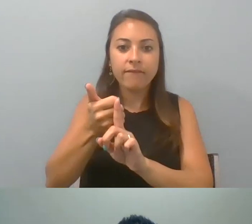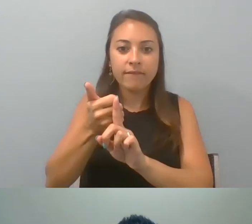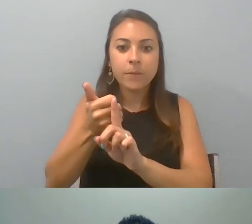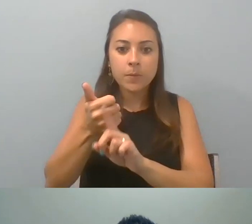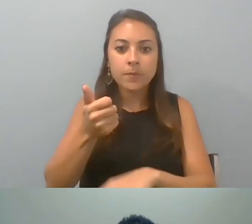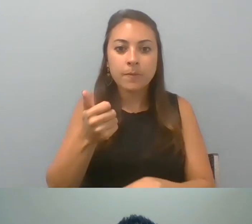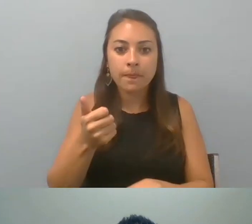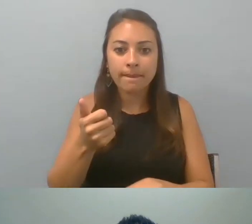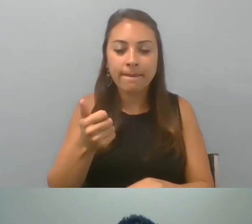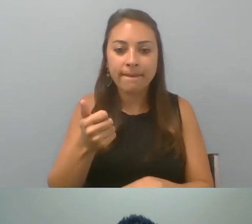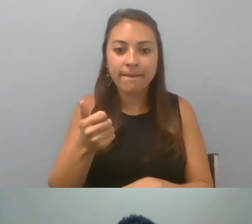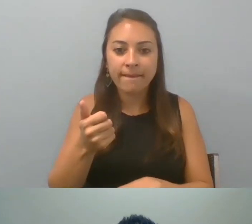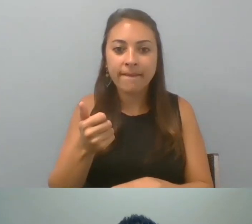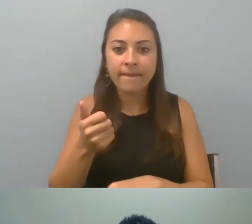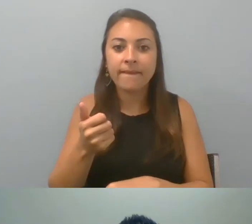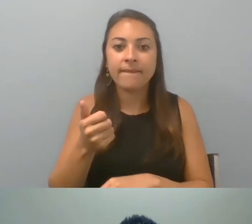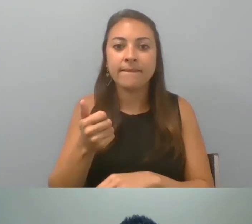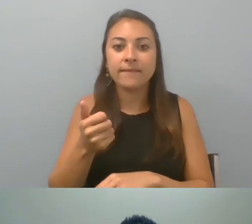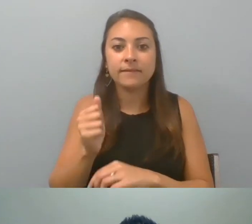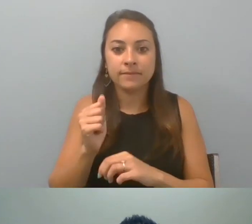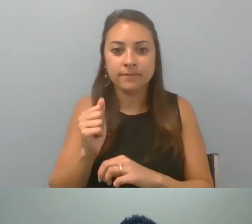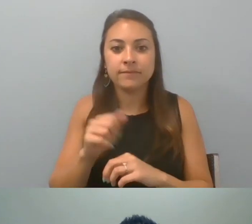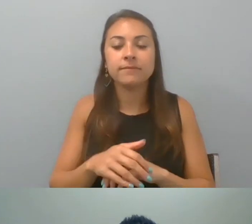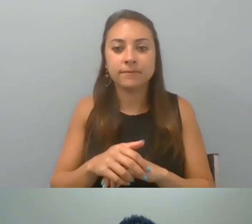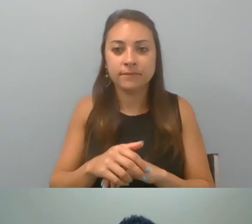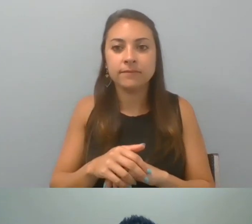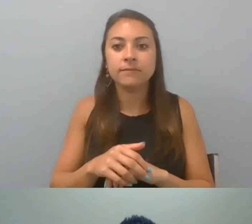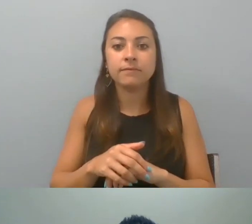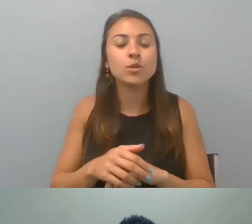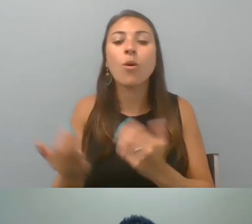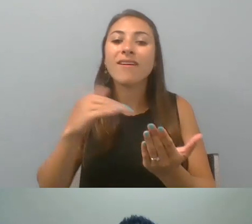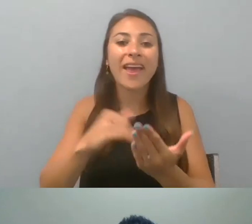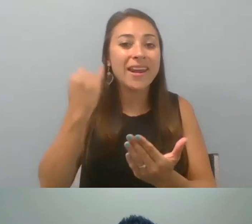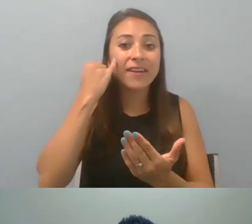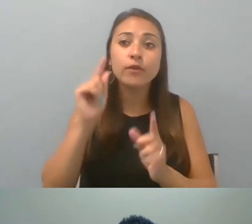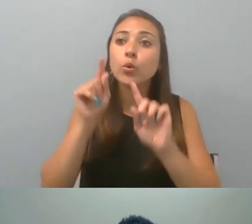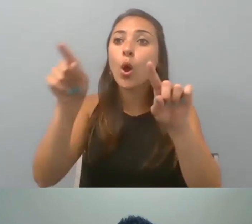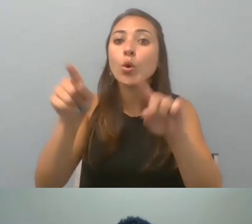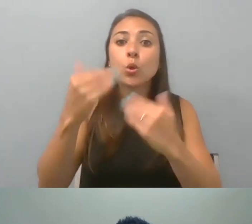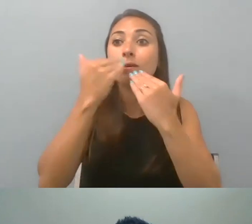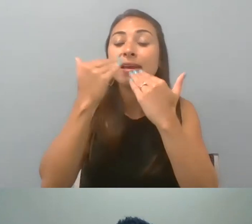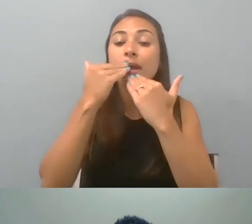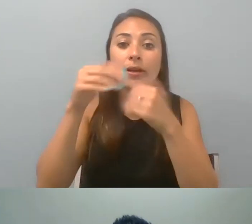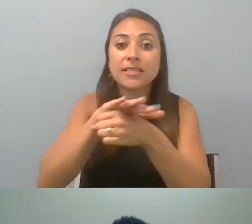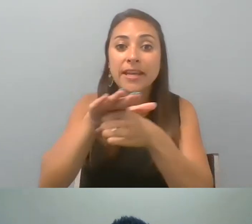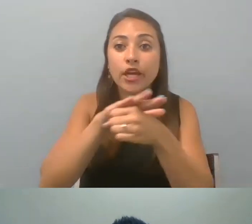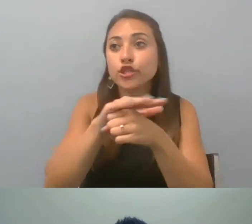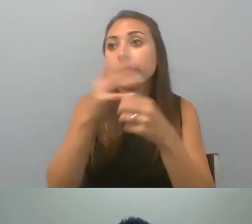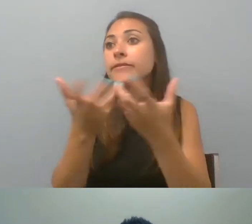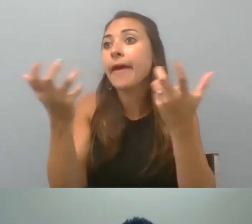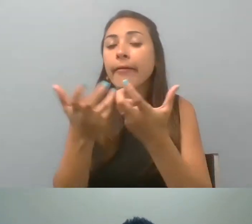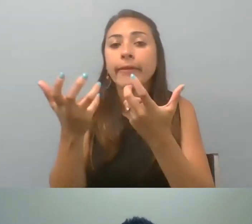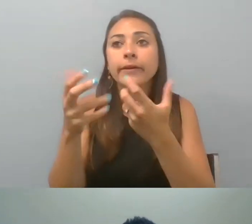or add whatever it is that you want. So really, if you're going up to a sandwich station, a salad bar,